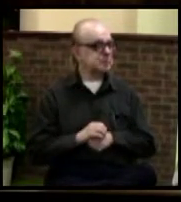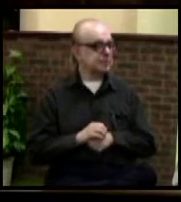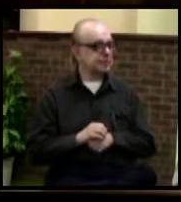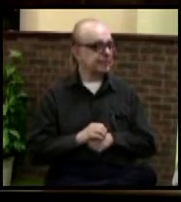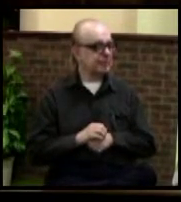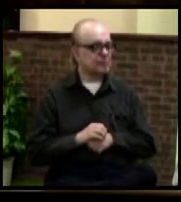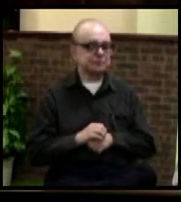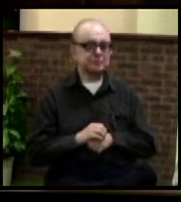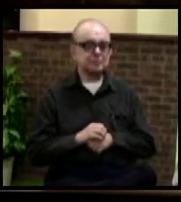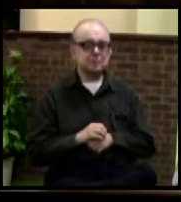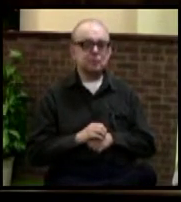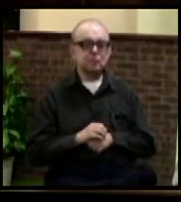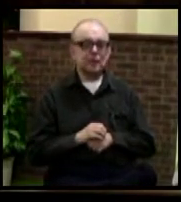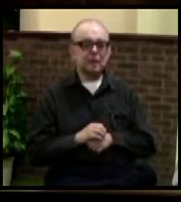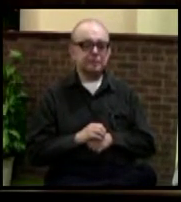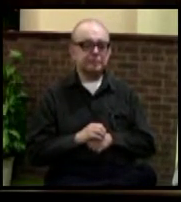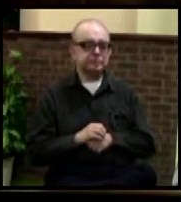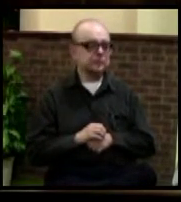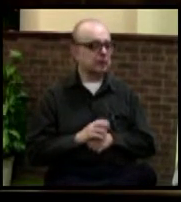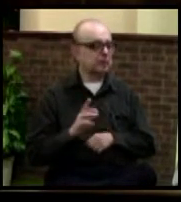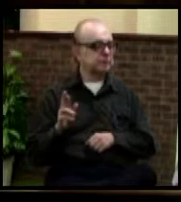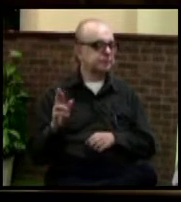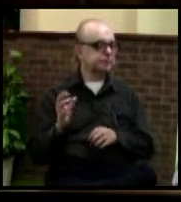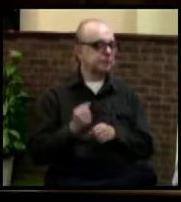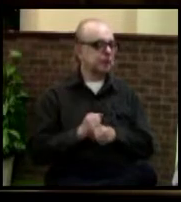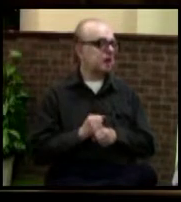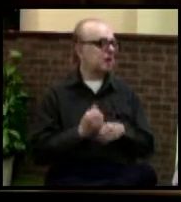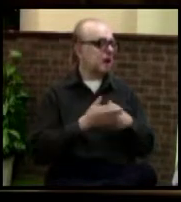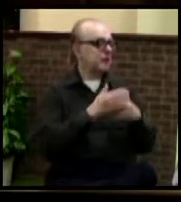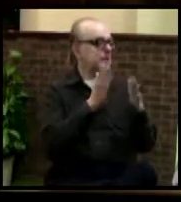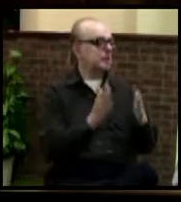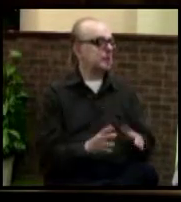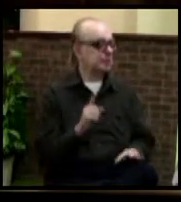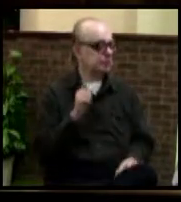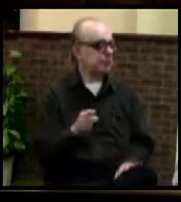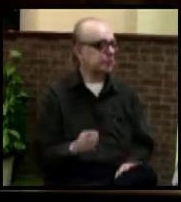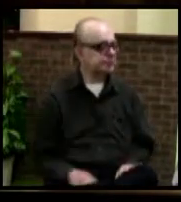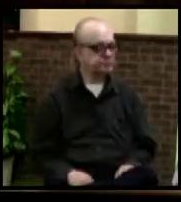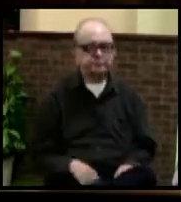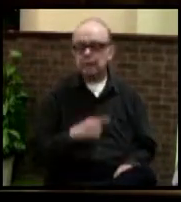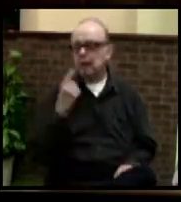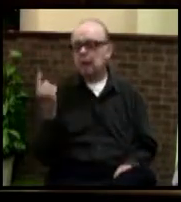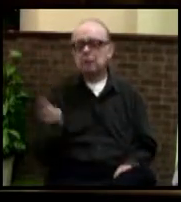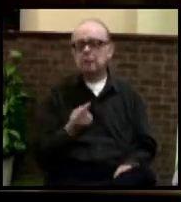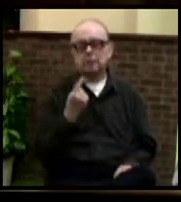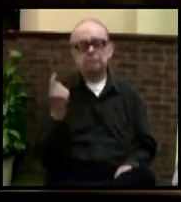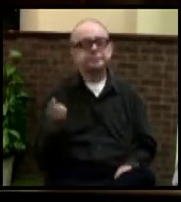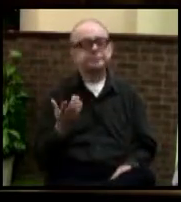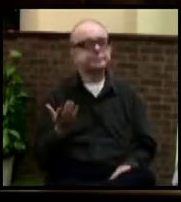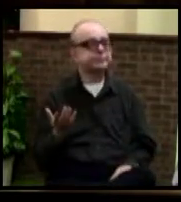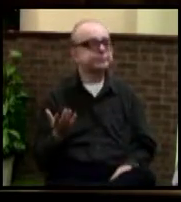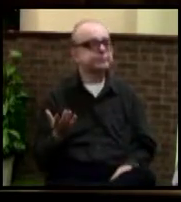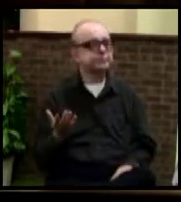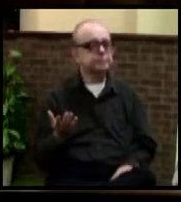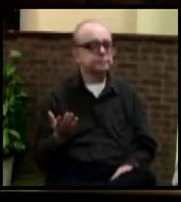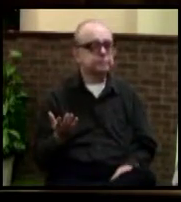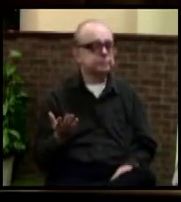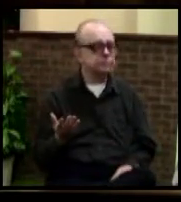And you can read into that all you want. Or you get a neighbor that's always